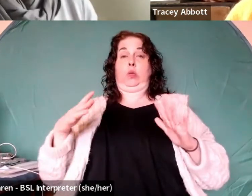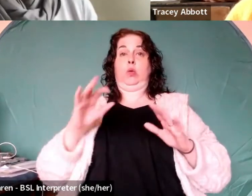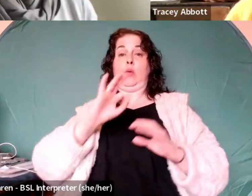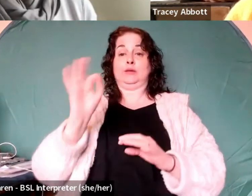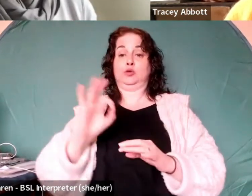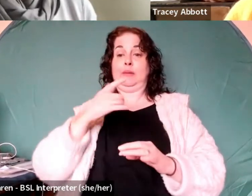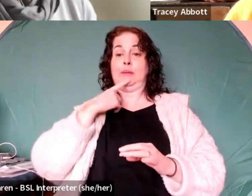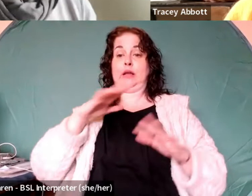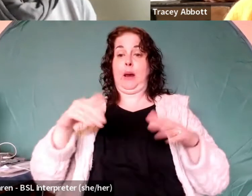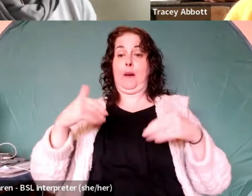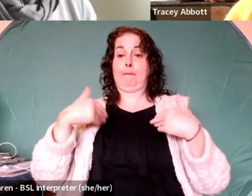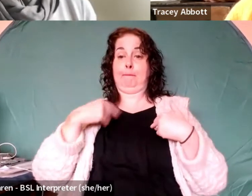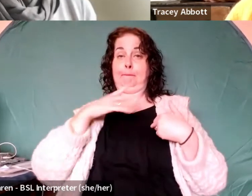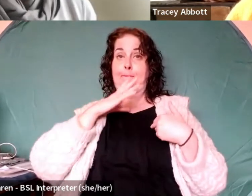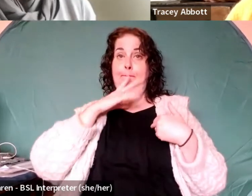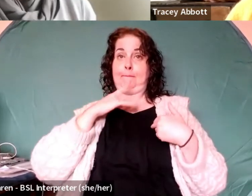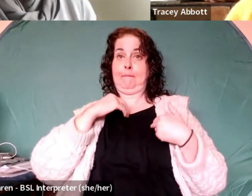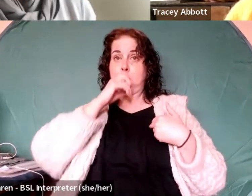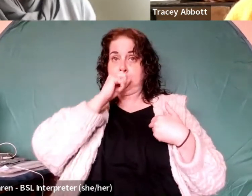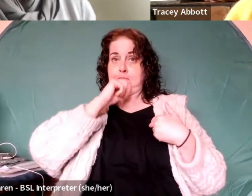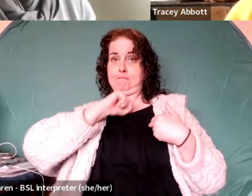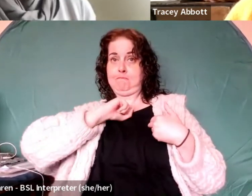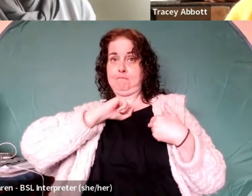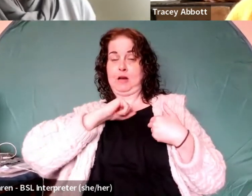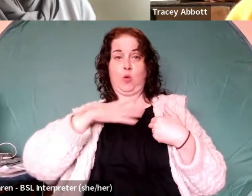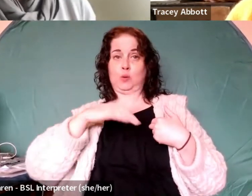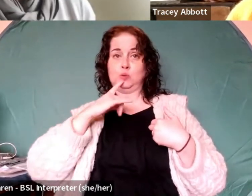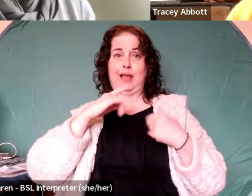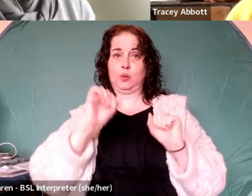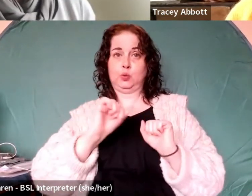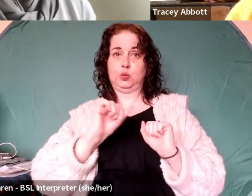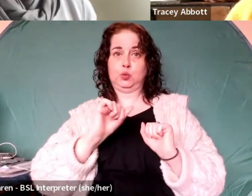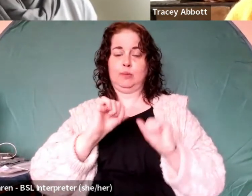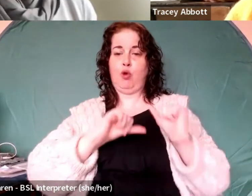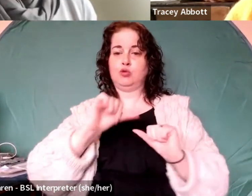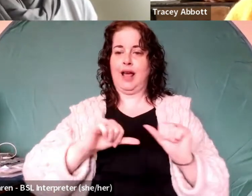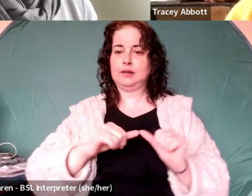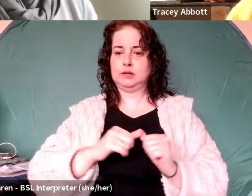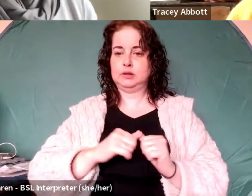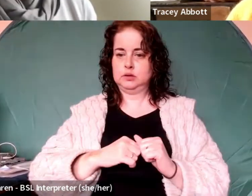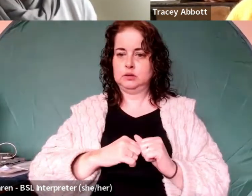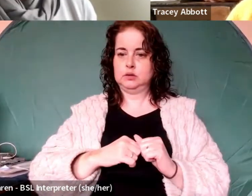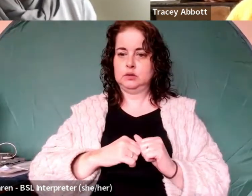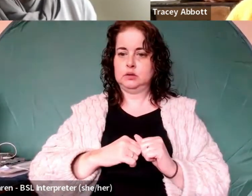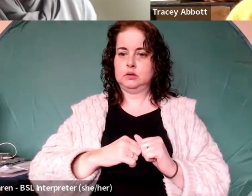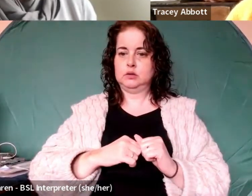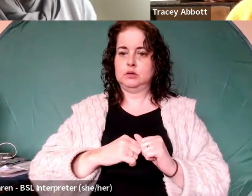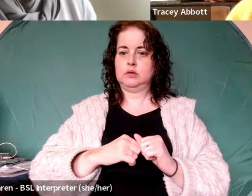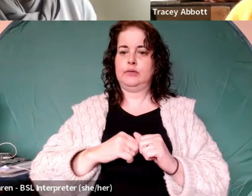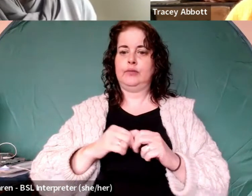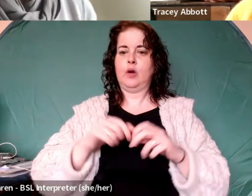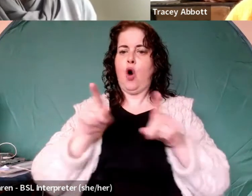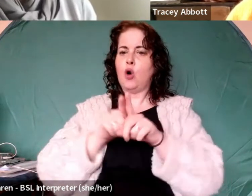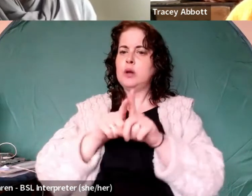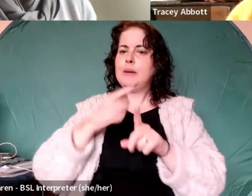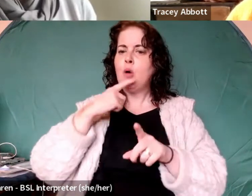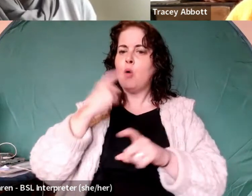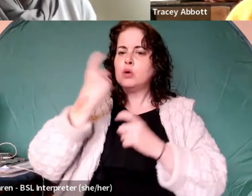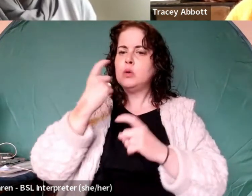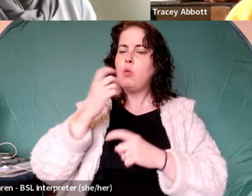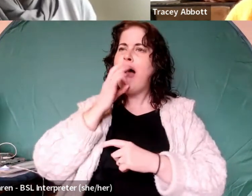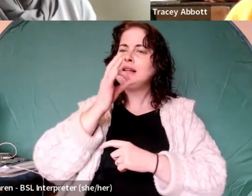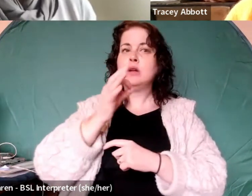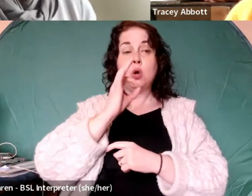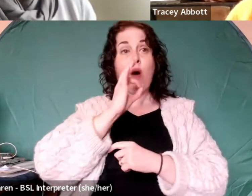won't want to say, oh, I don't know if I want to tell you that at this particular point in the process. But actually to say, and also people wonder why you're asking,